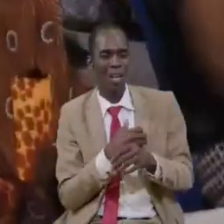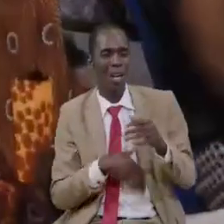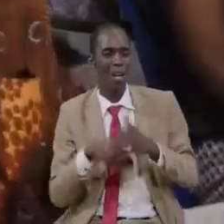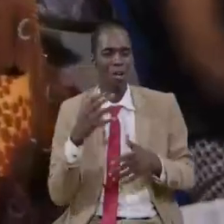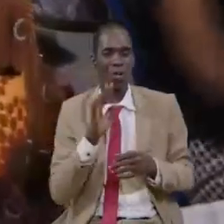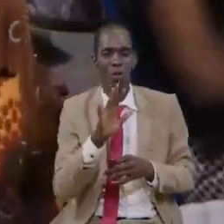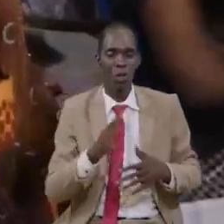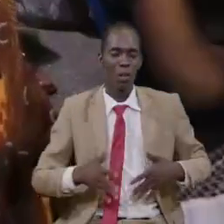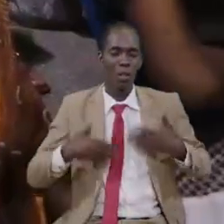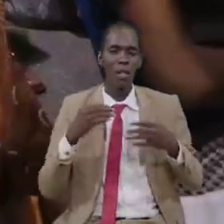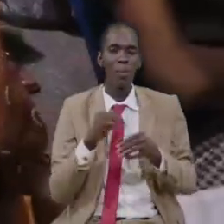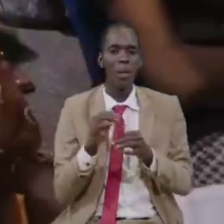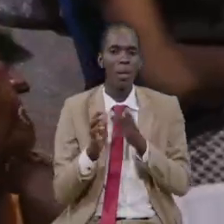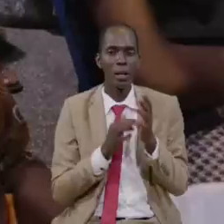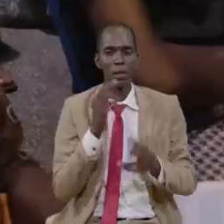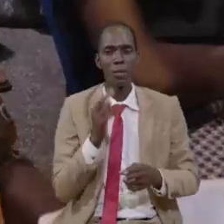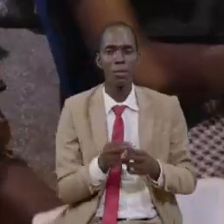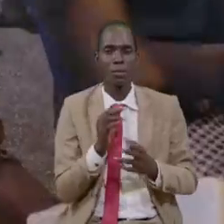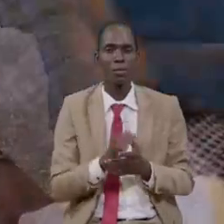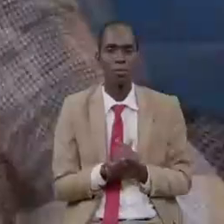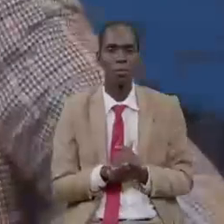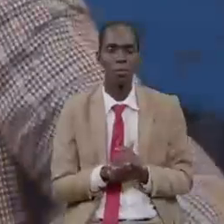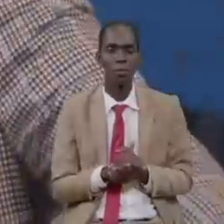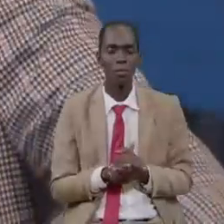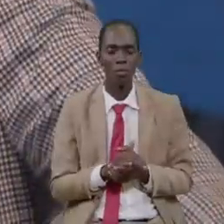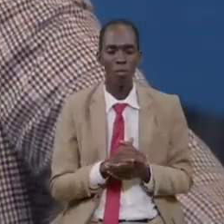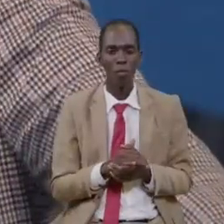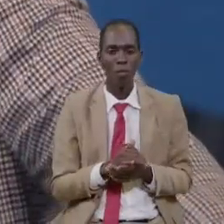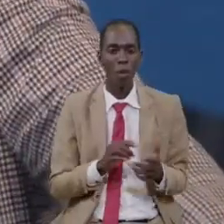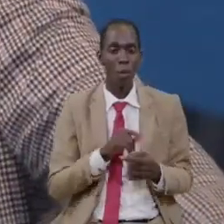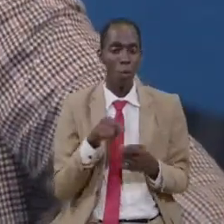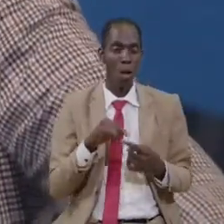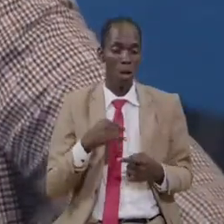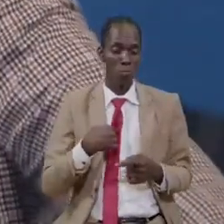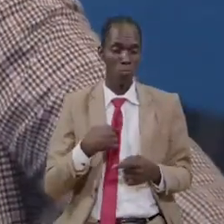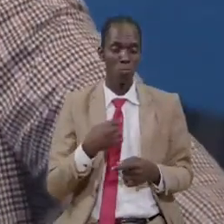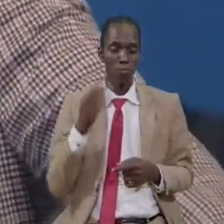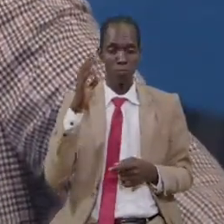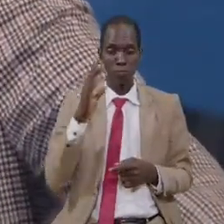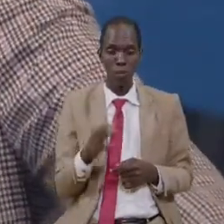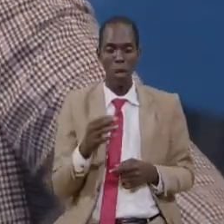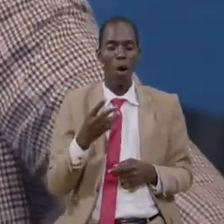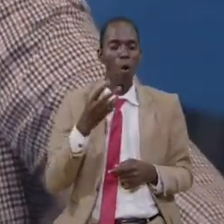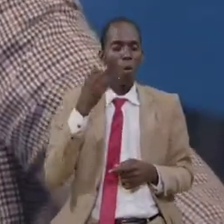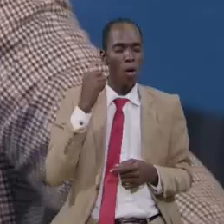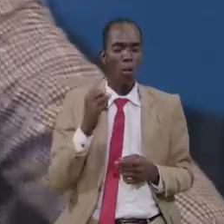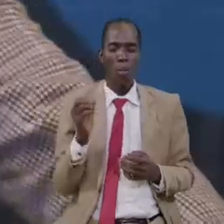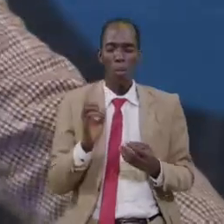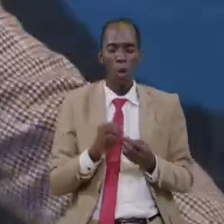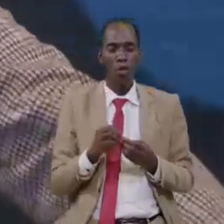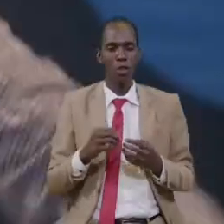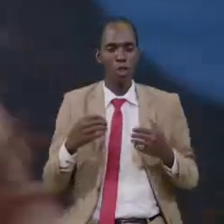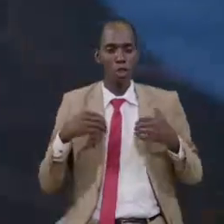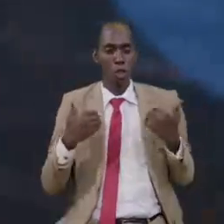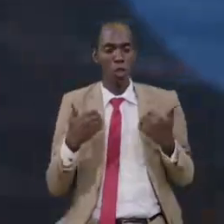life. When I was young, my parents used to tell me